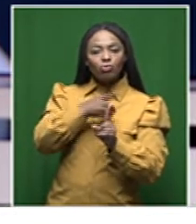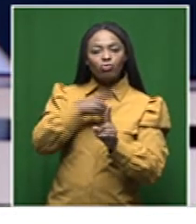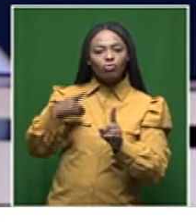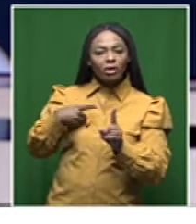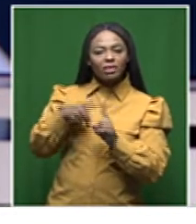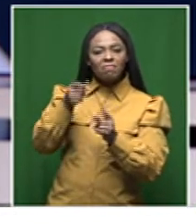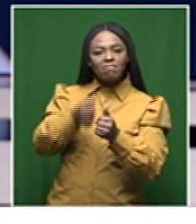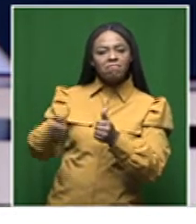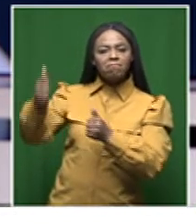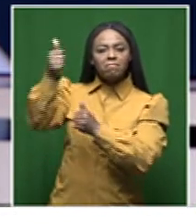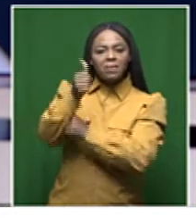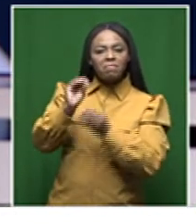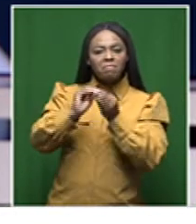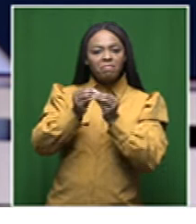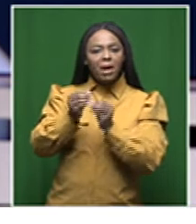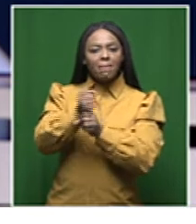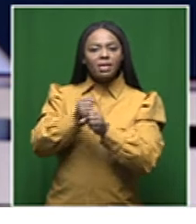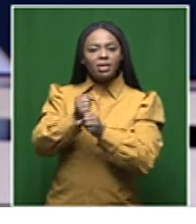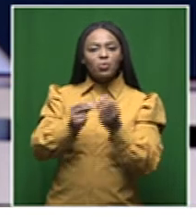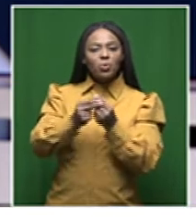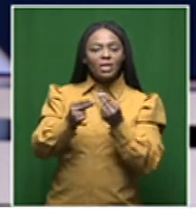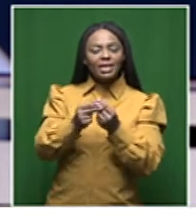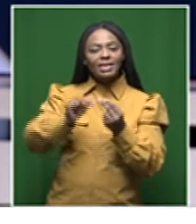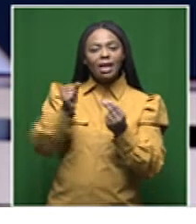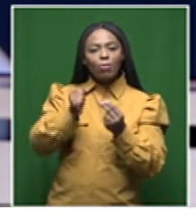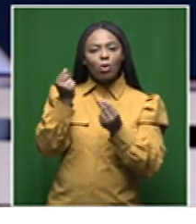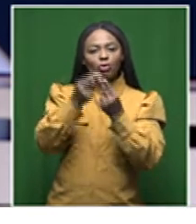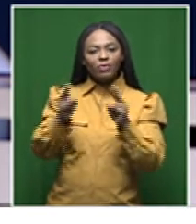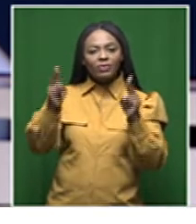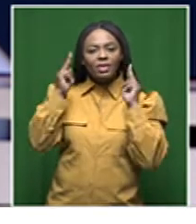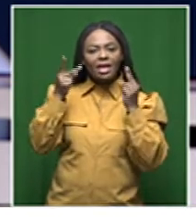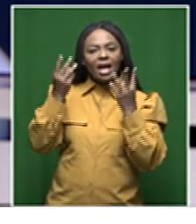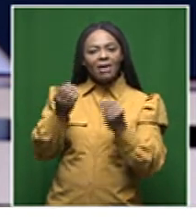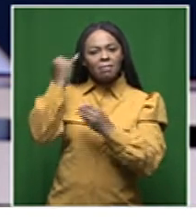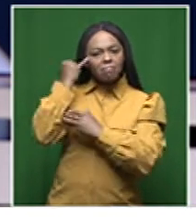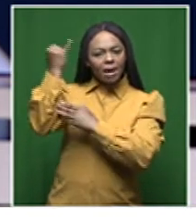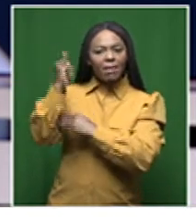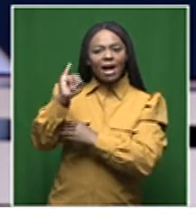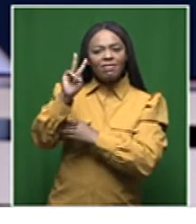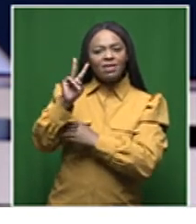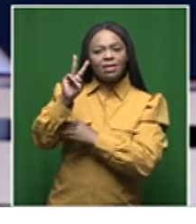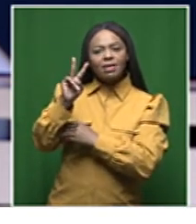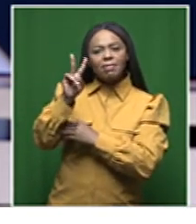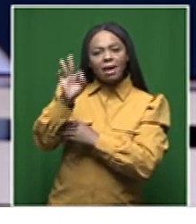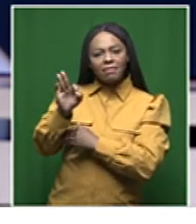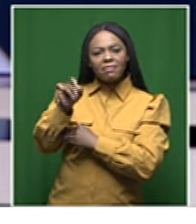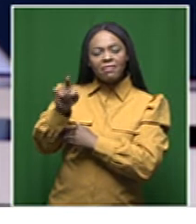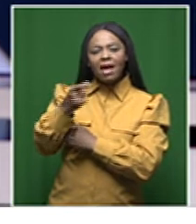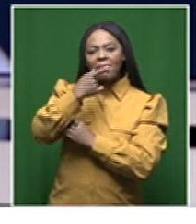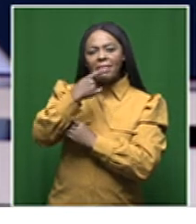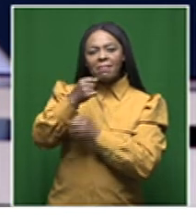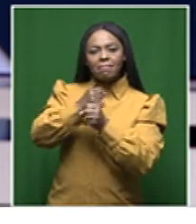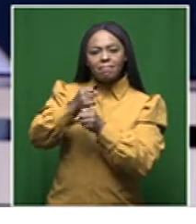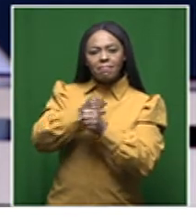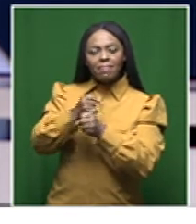the Reproductive Medicine Unit at Stellenbosch University, came up with a modified IVF treatment at a fraction of the price, giving